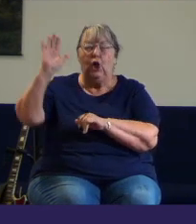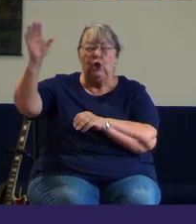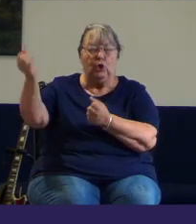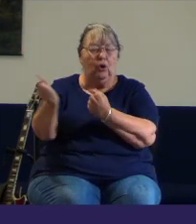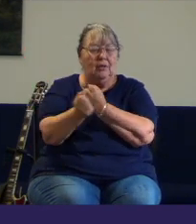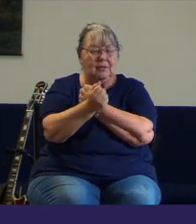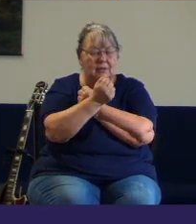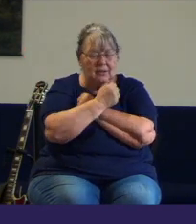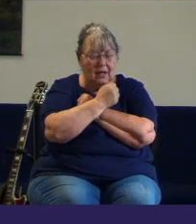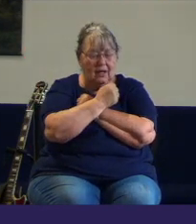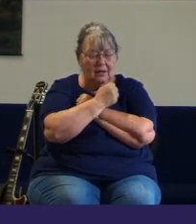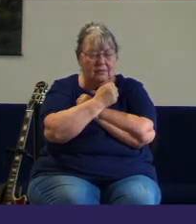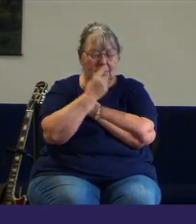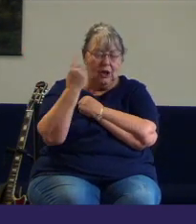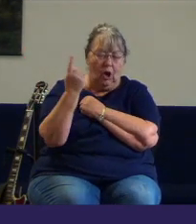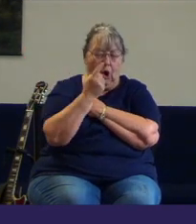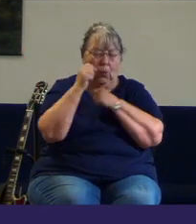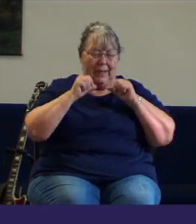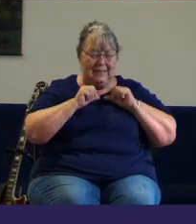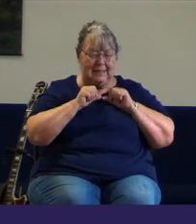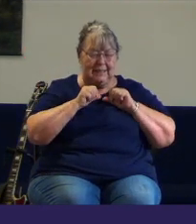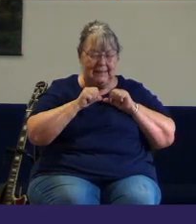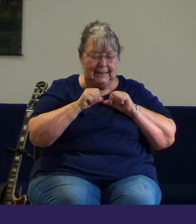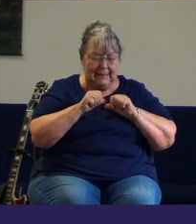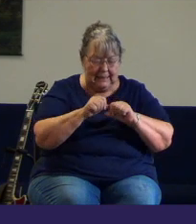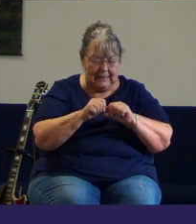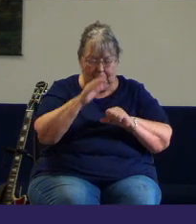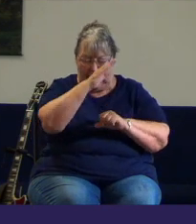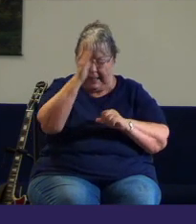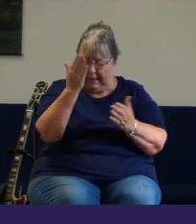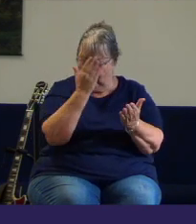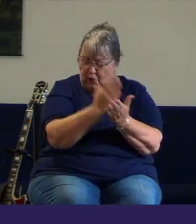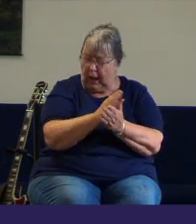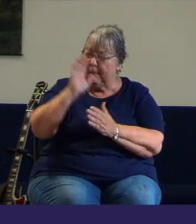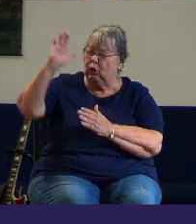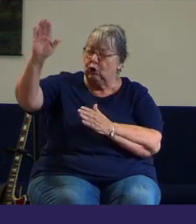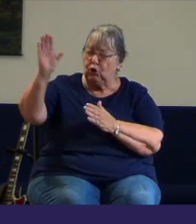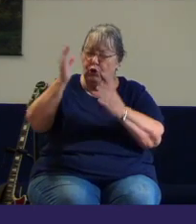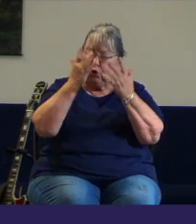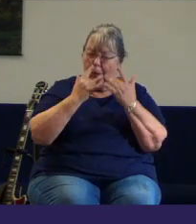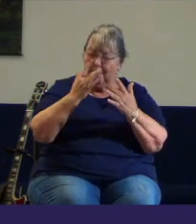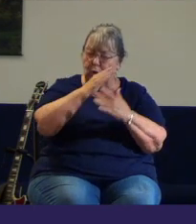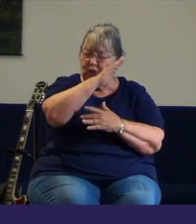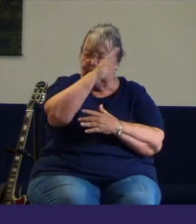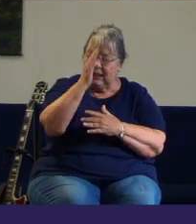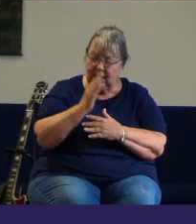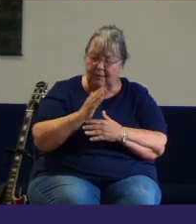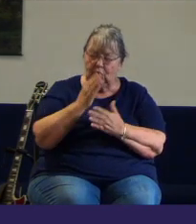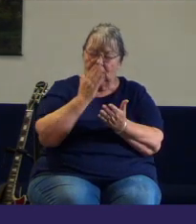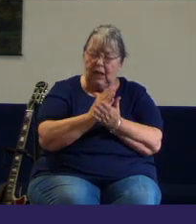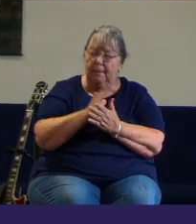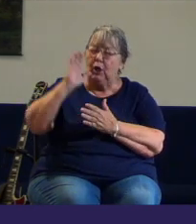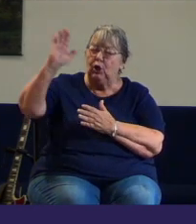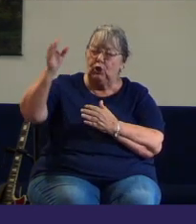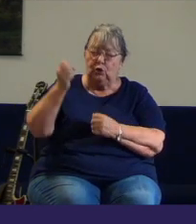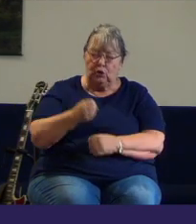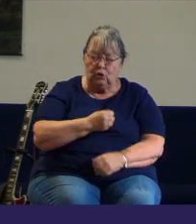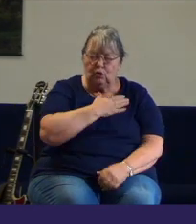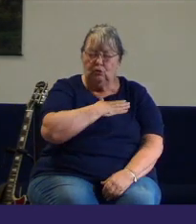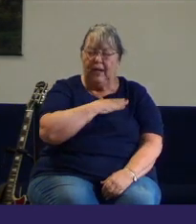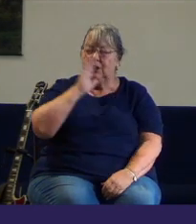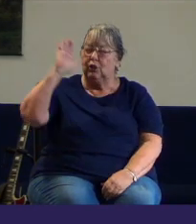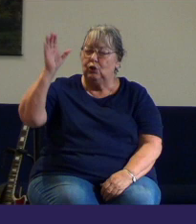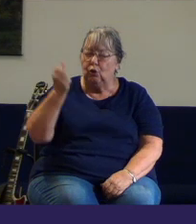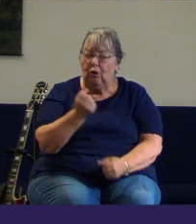always is consistent. It doesn't stop. Your mercy doesn't stop. Your grace, Your love, Your presence, Your